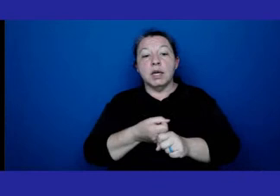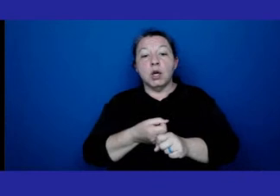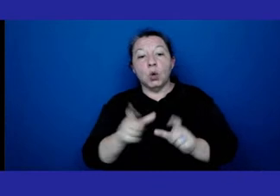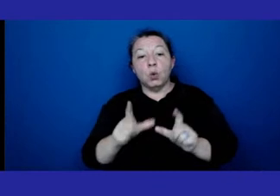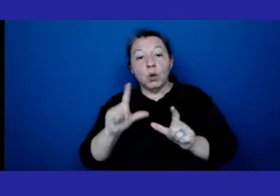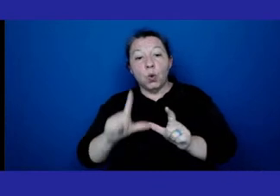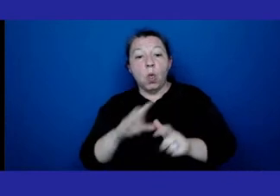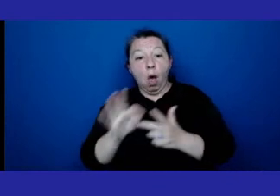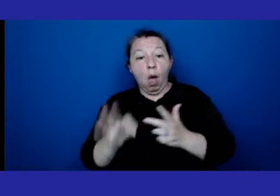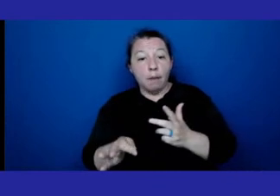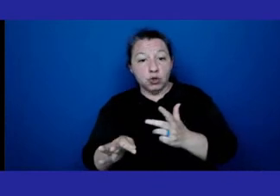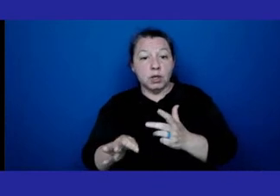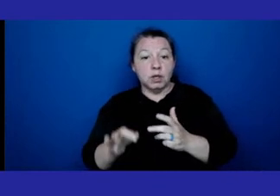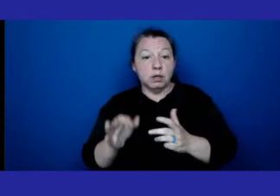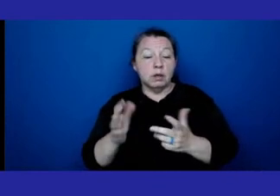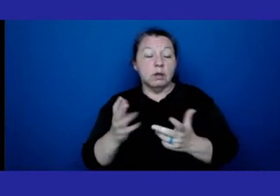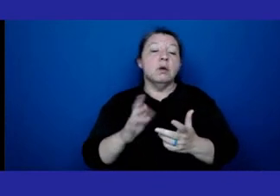option